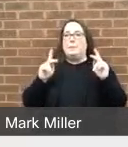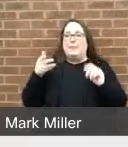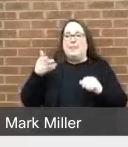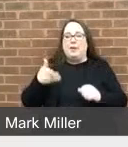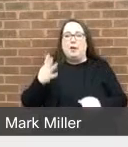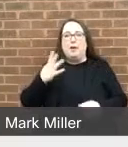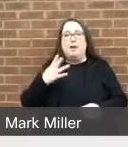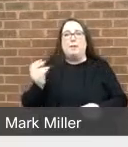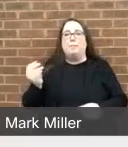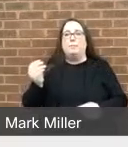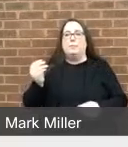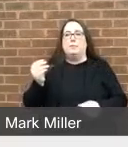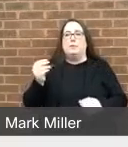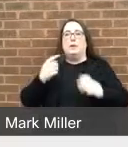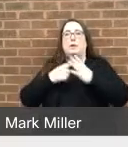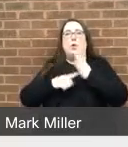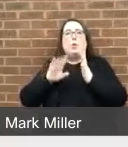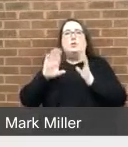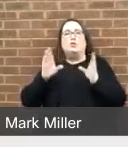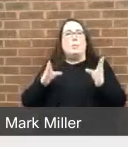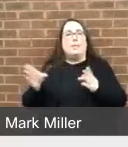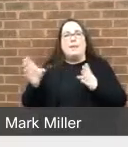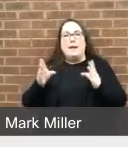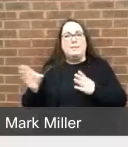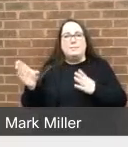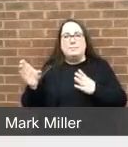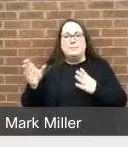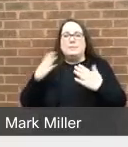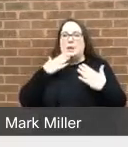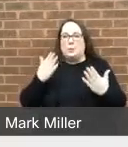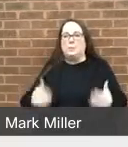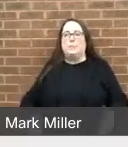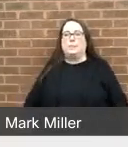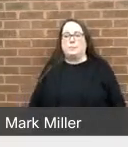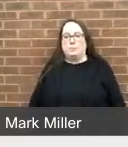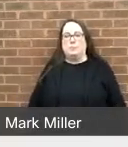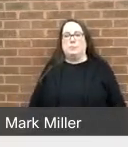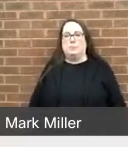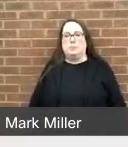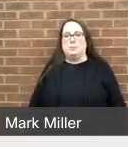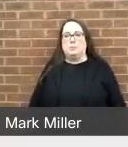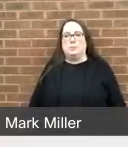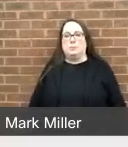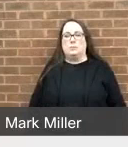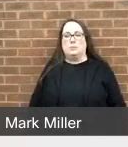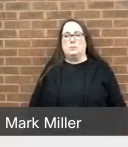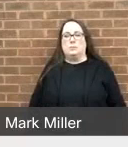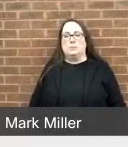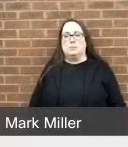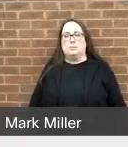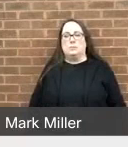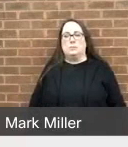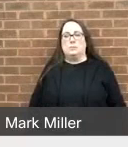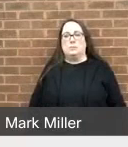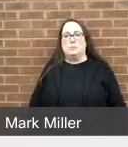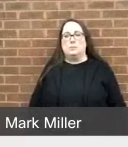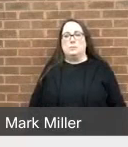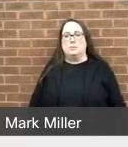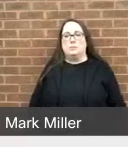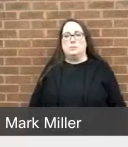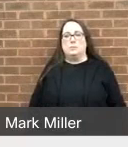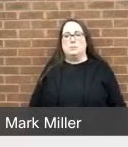and what's your plan? Thank you. I think this question have to be given